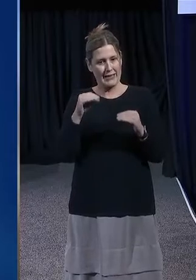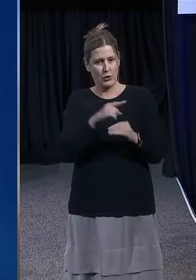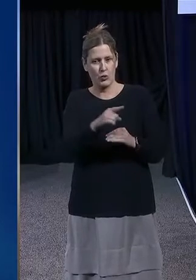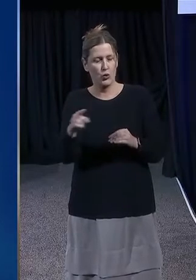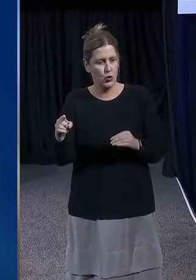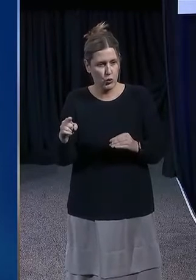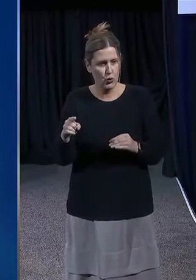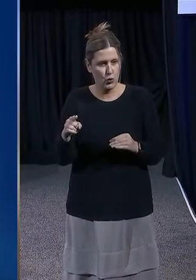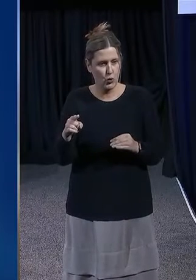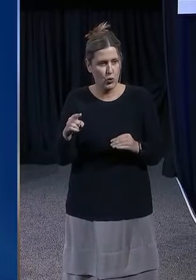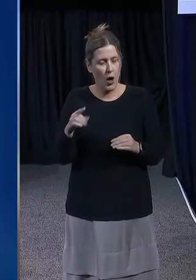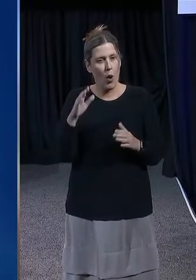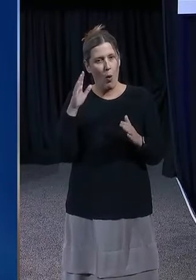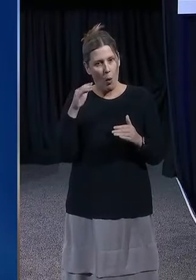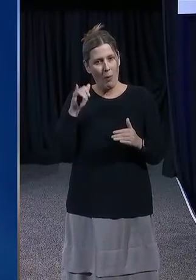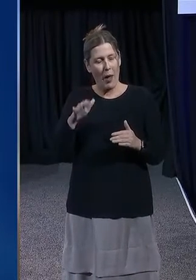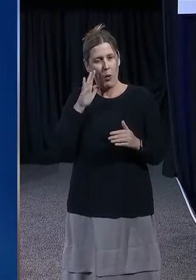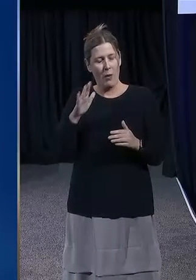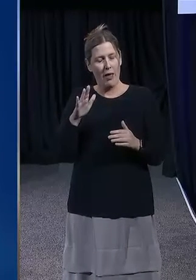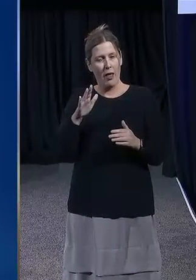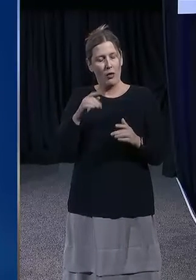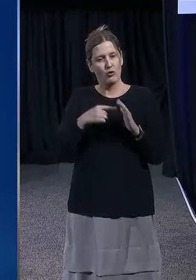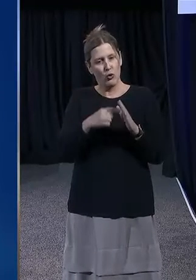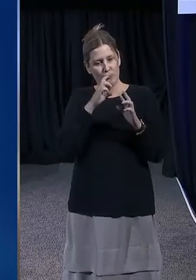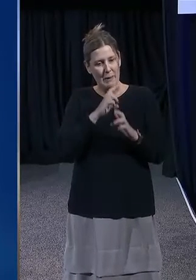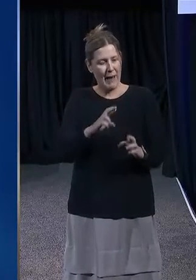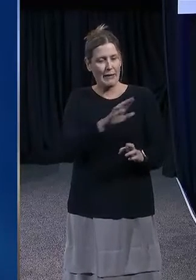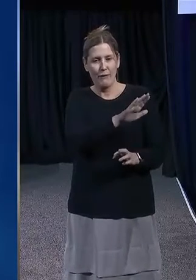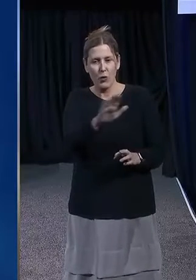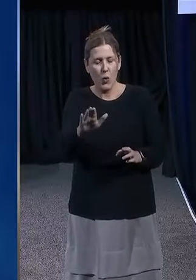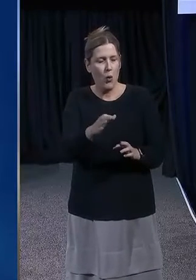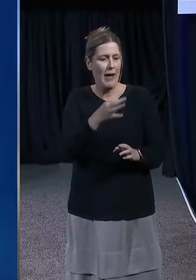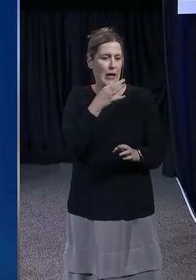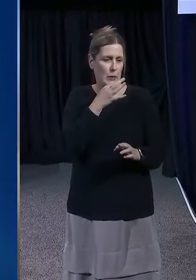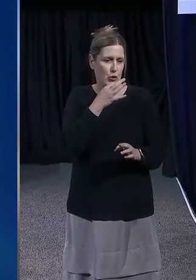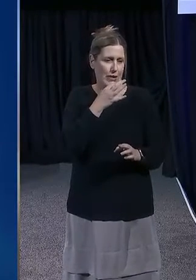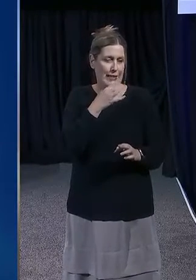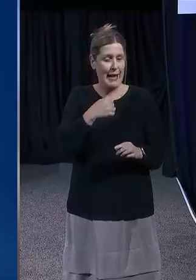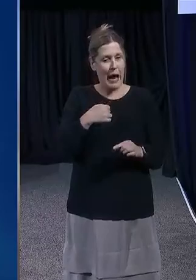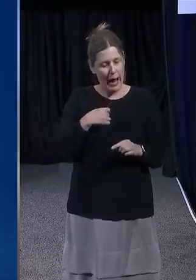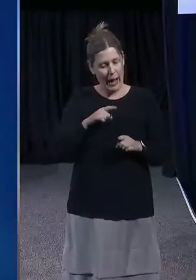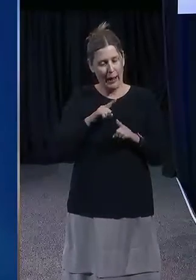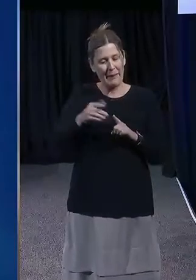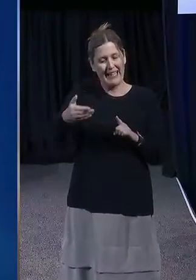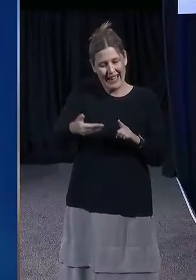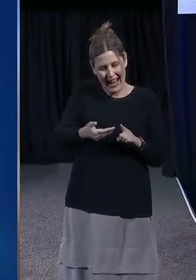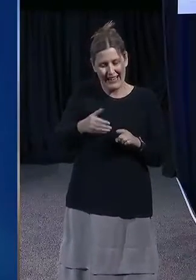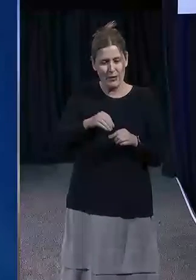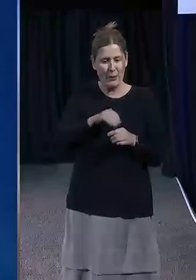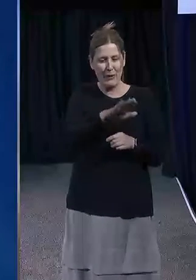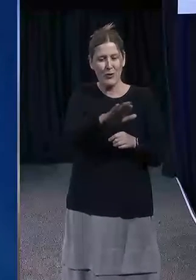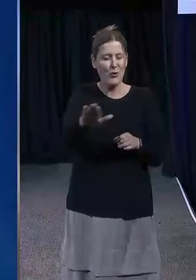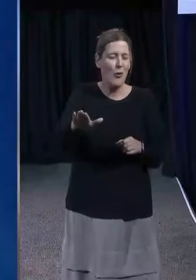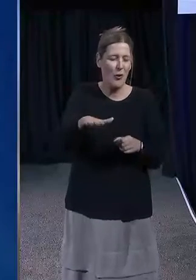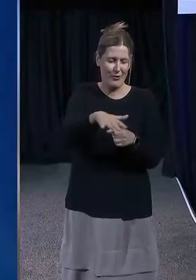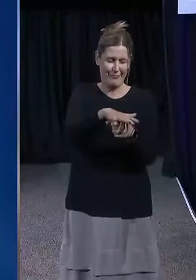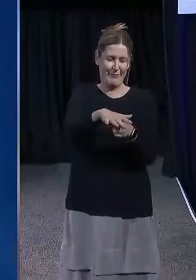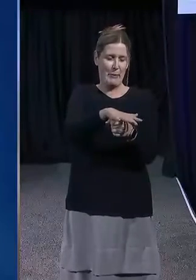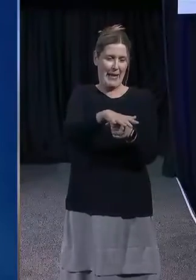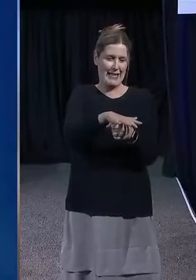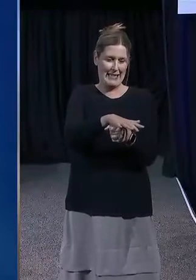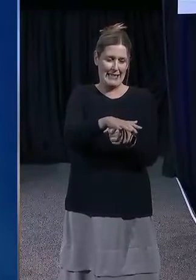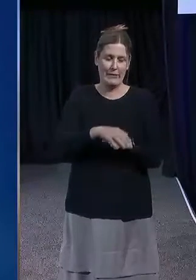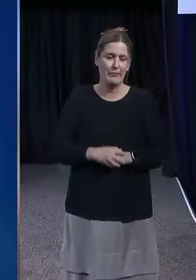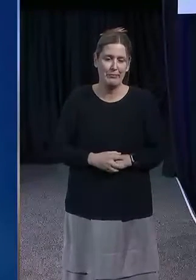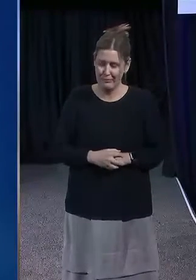to be respectful of your expertise and respectful of the fact that I am a guest in your arena. So this is a study